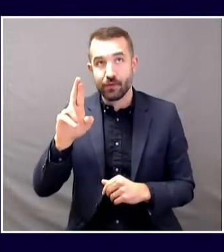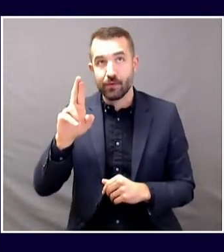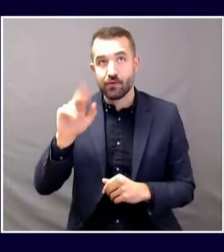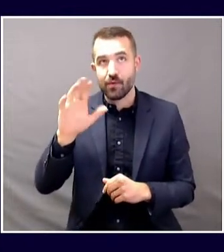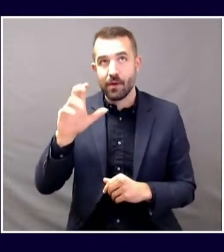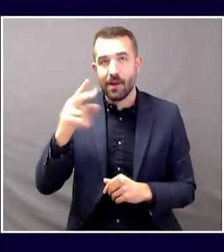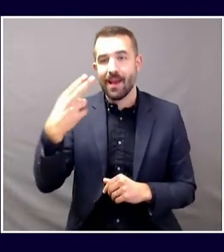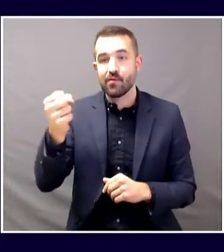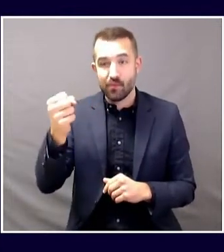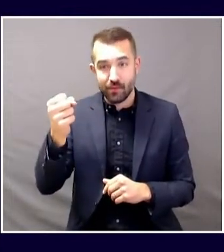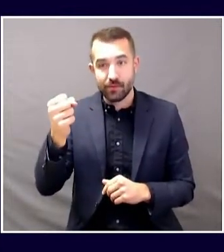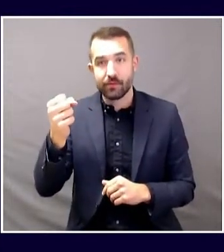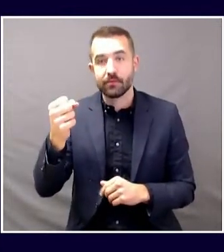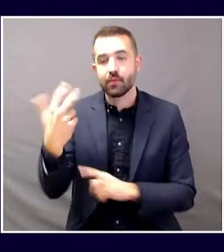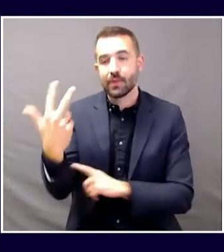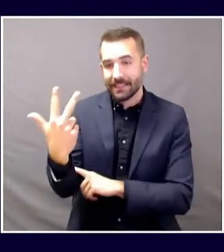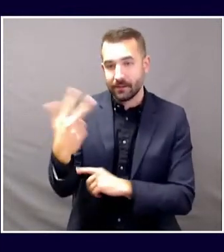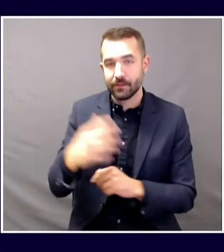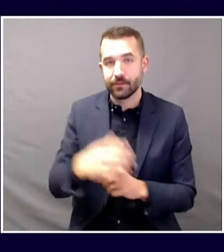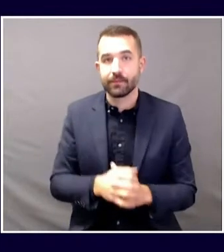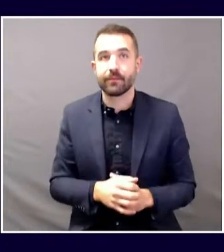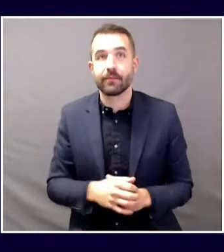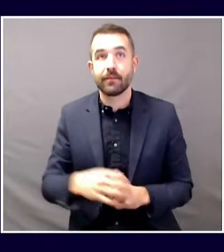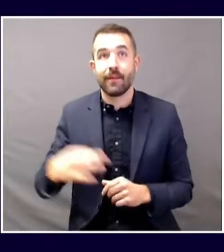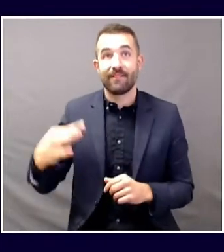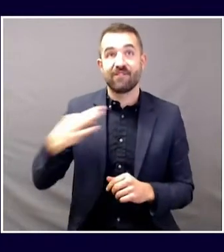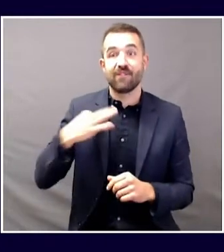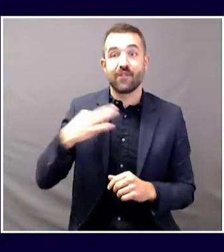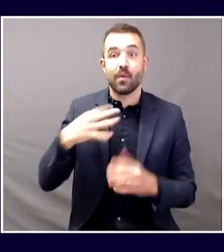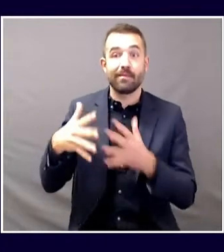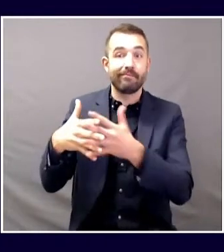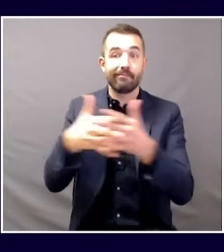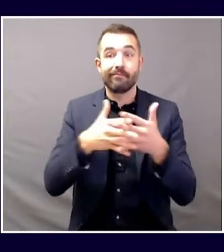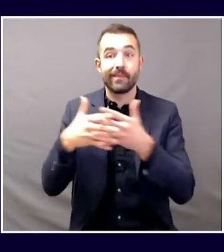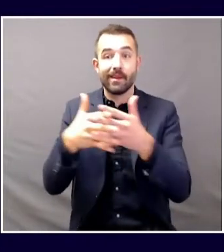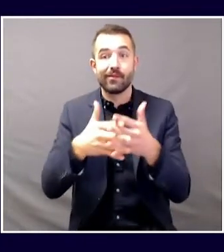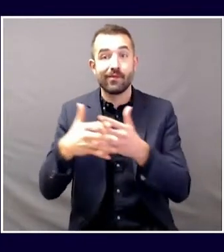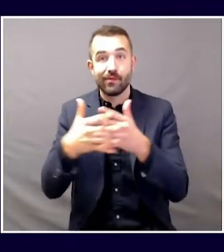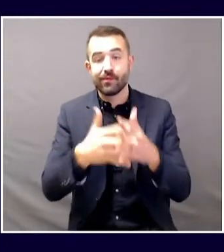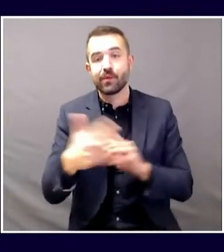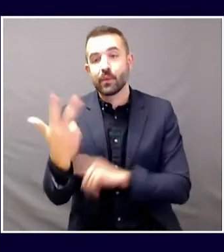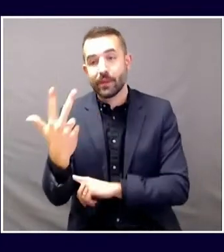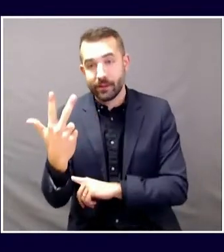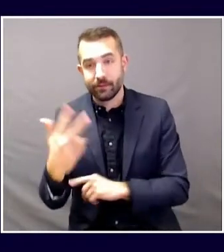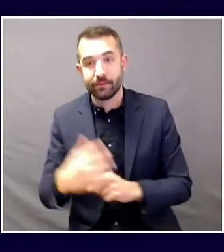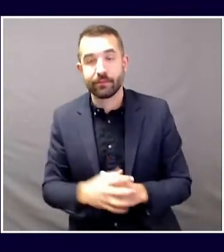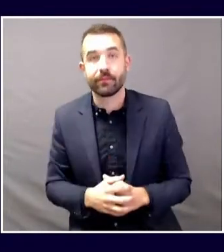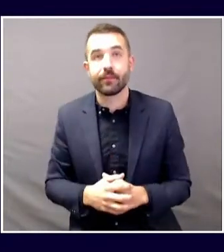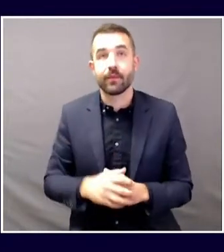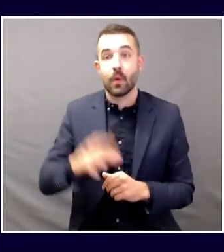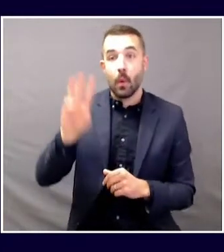Volunteers of America facility with 3 cases. And Wyndham High School with 3 cases.